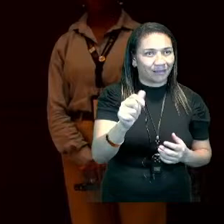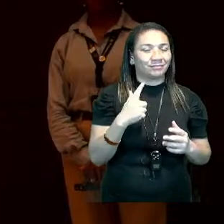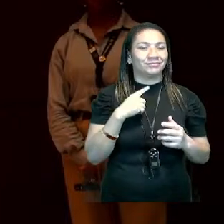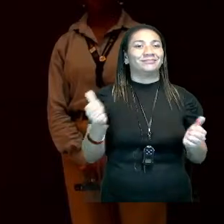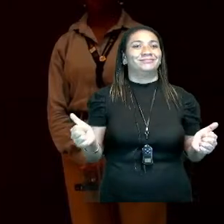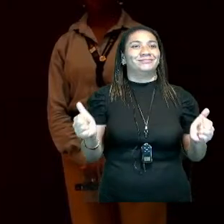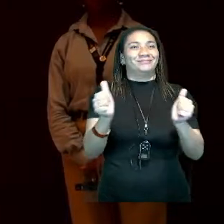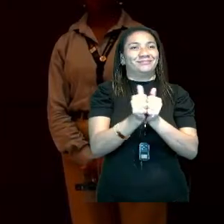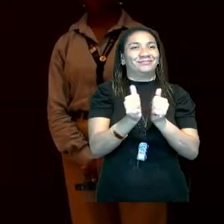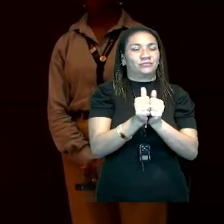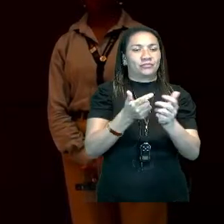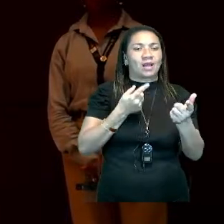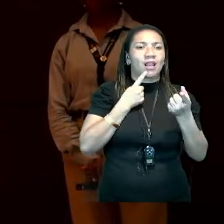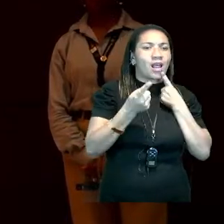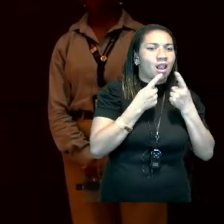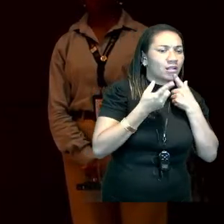Quiñones,